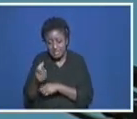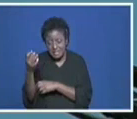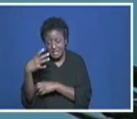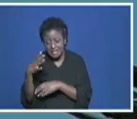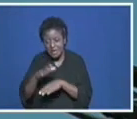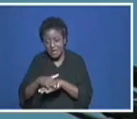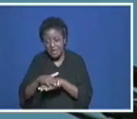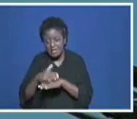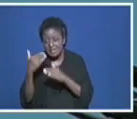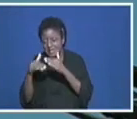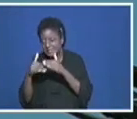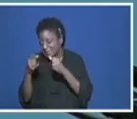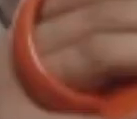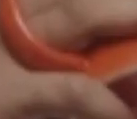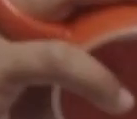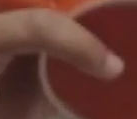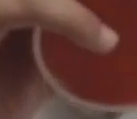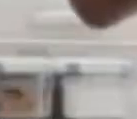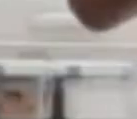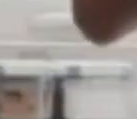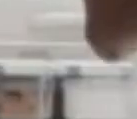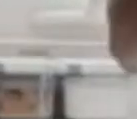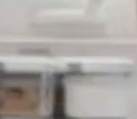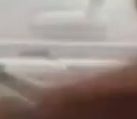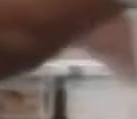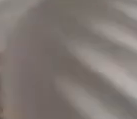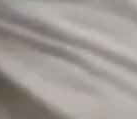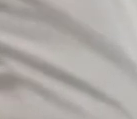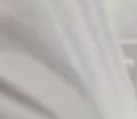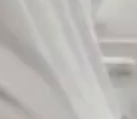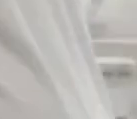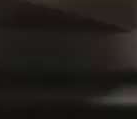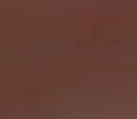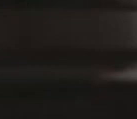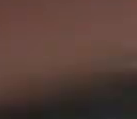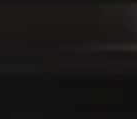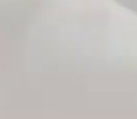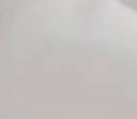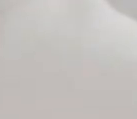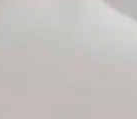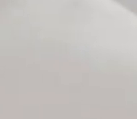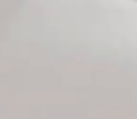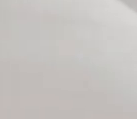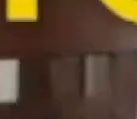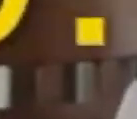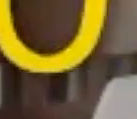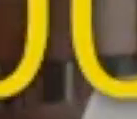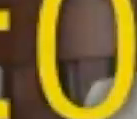limitless possibilities that exist. Honey, everything okay? Everything's fine.